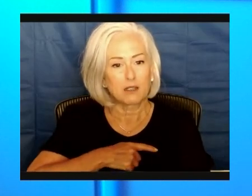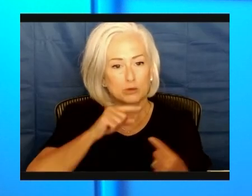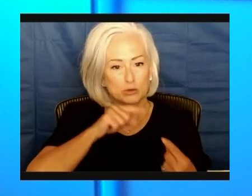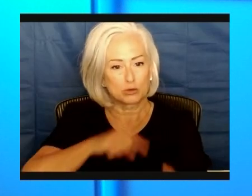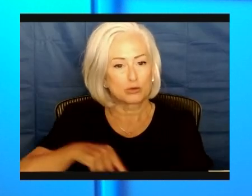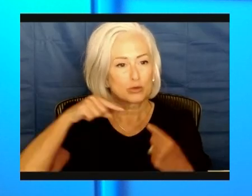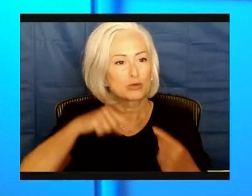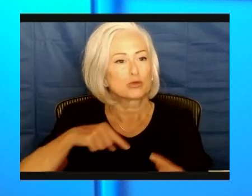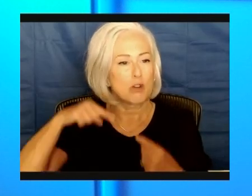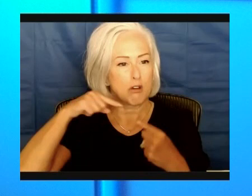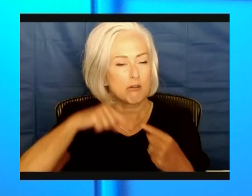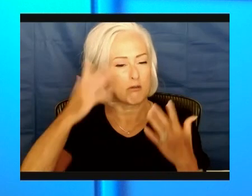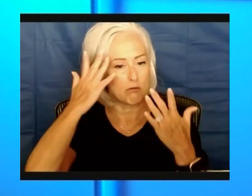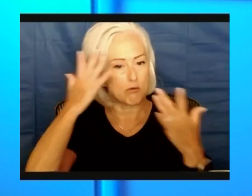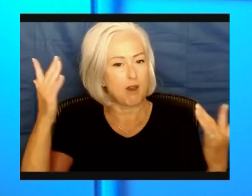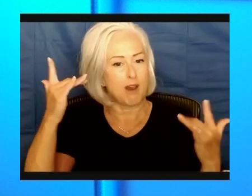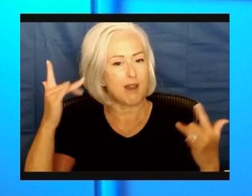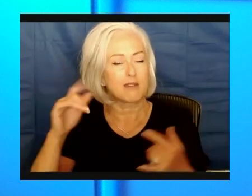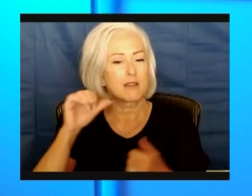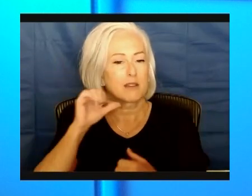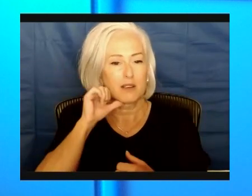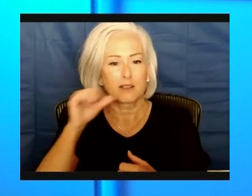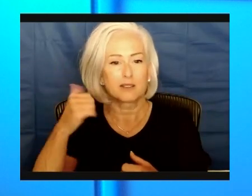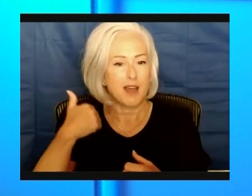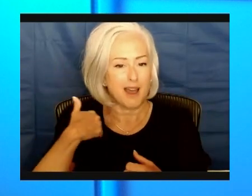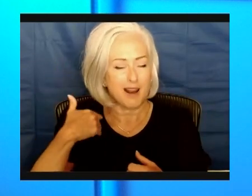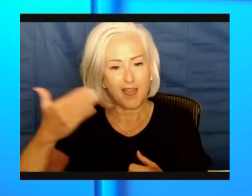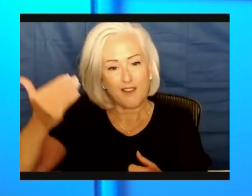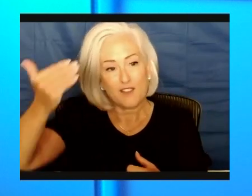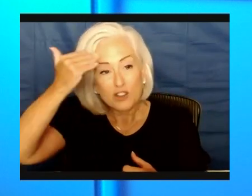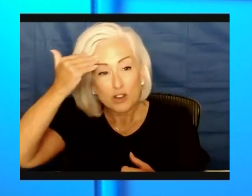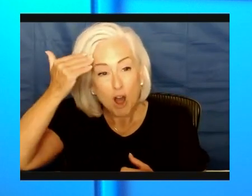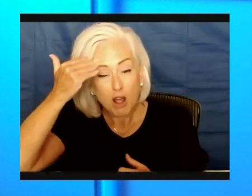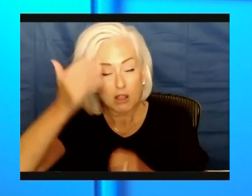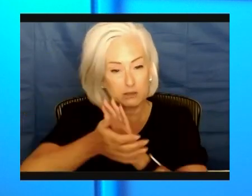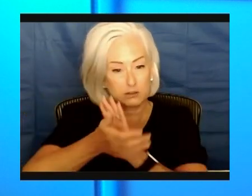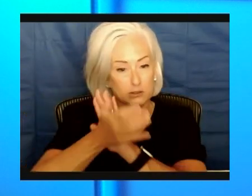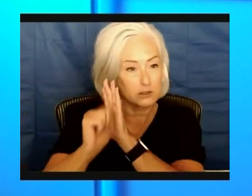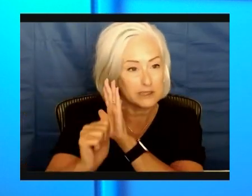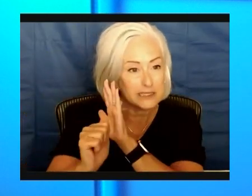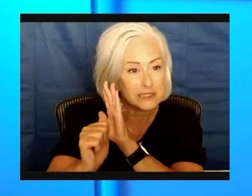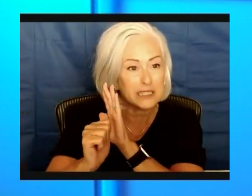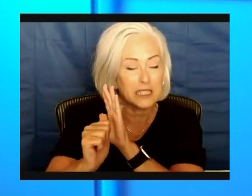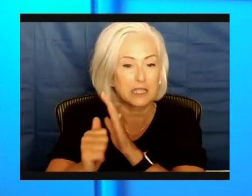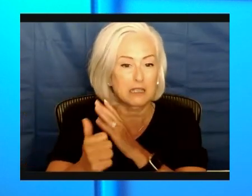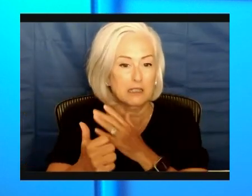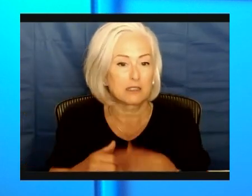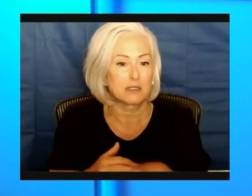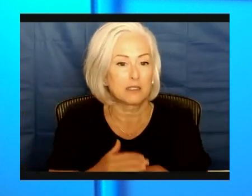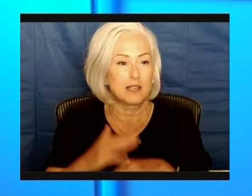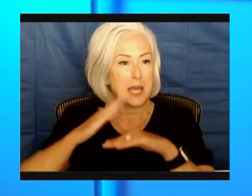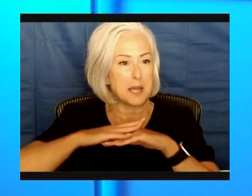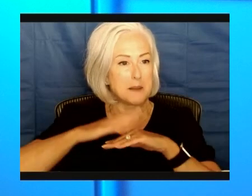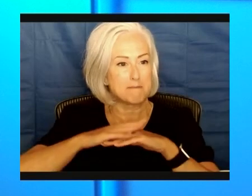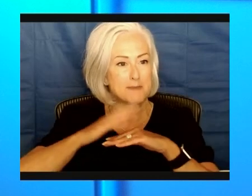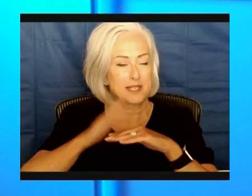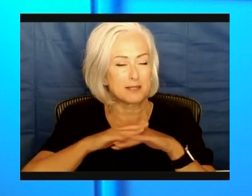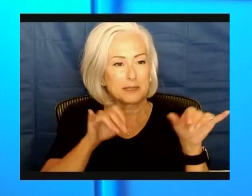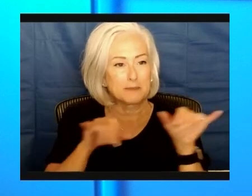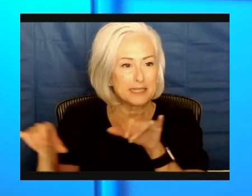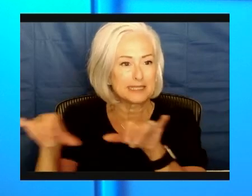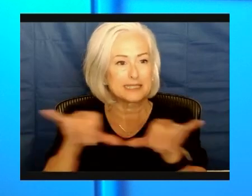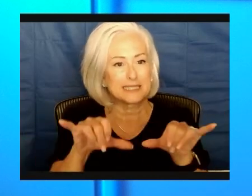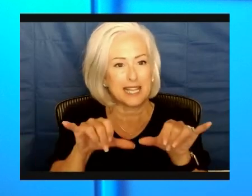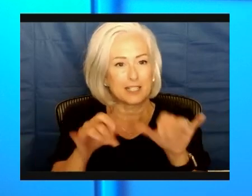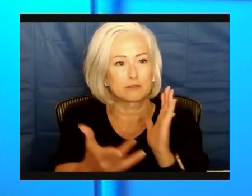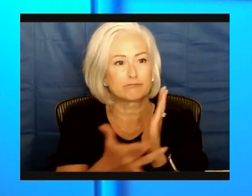have the knowledge, the skill, and the minimum standard medical equipment to